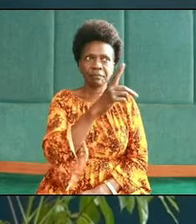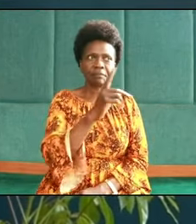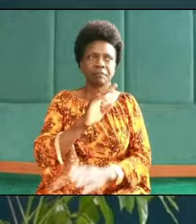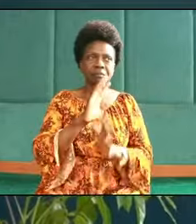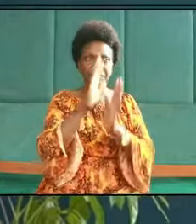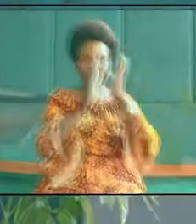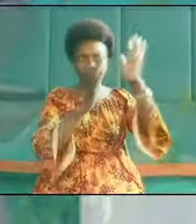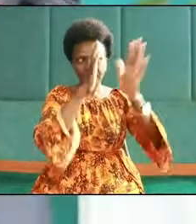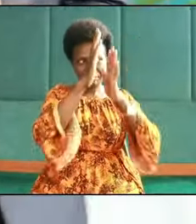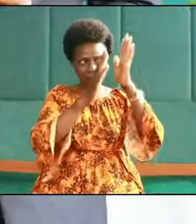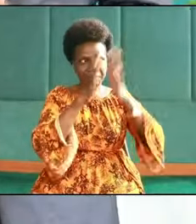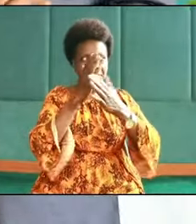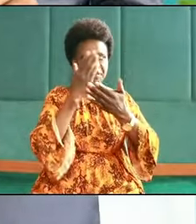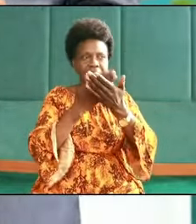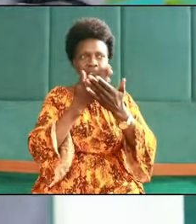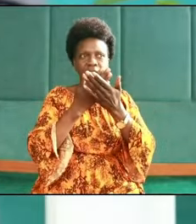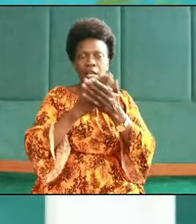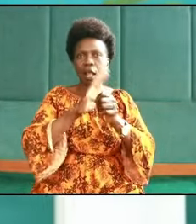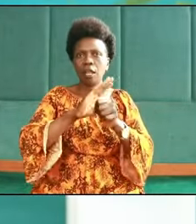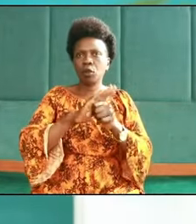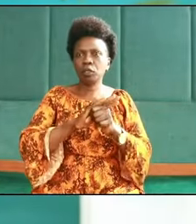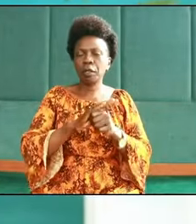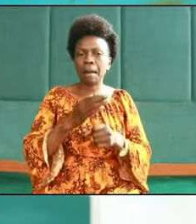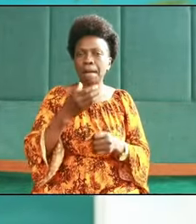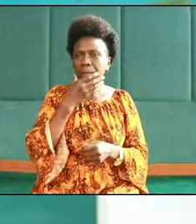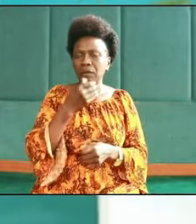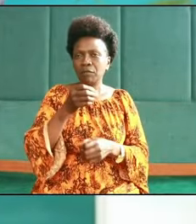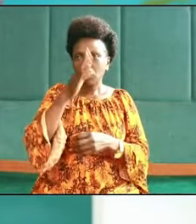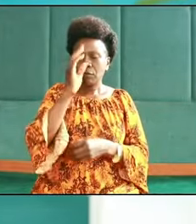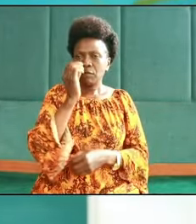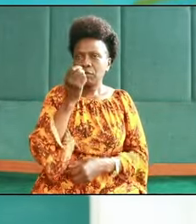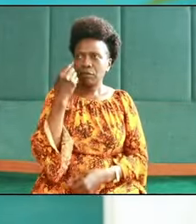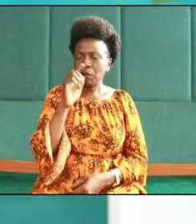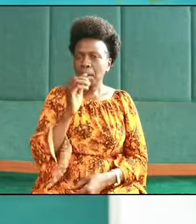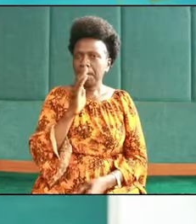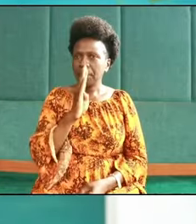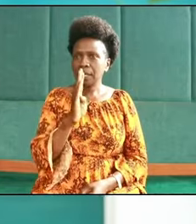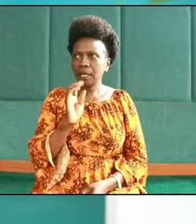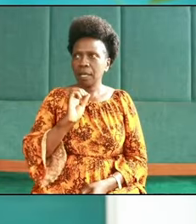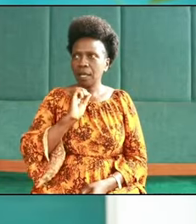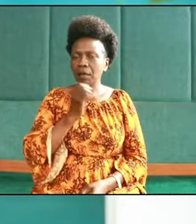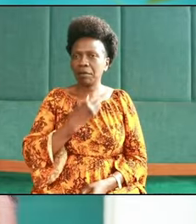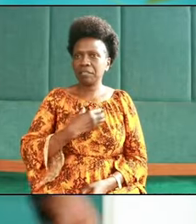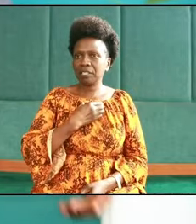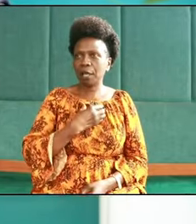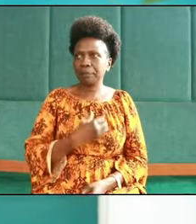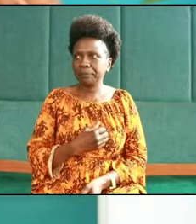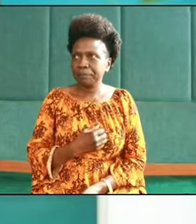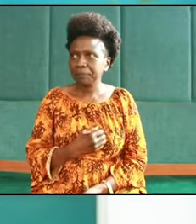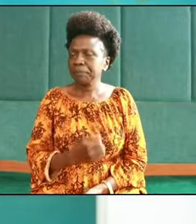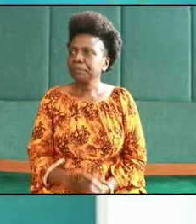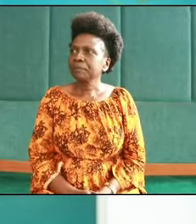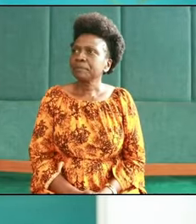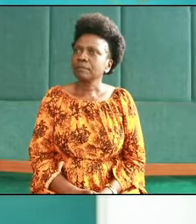Wave to us. Thank you so much, man of God, for being our ambassador at the